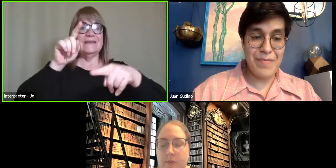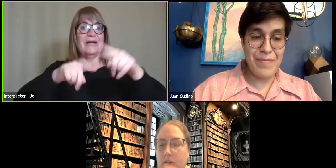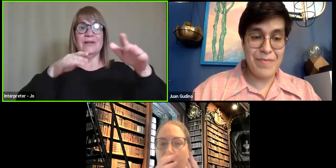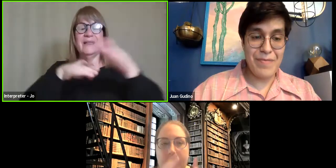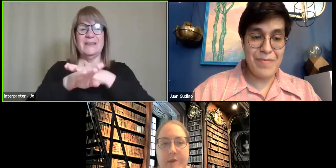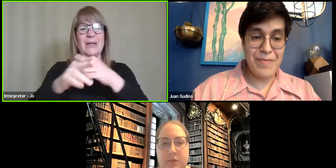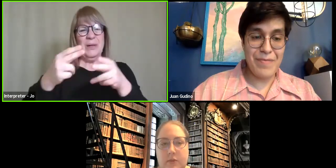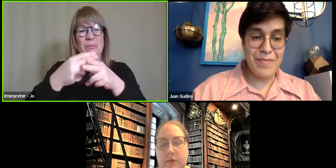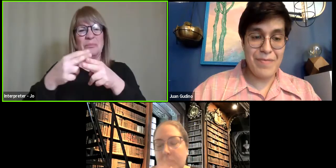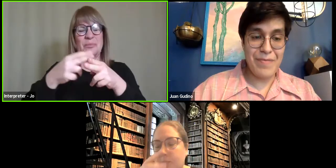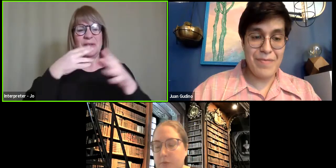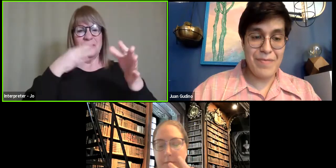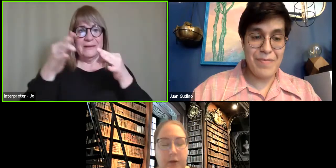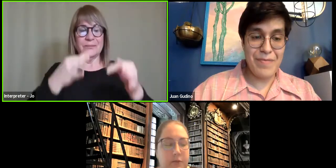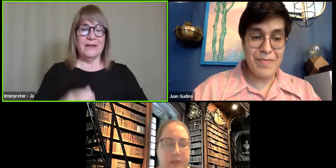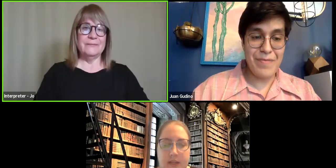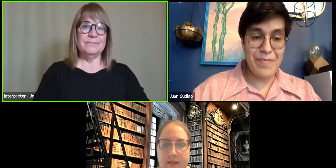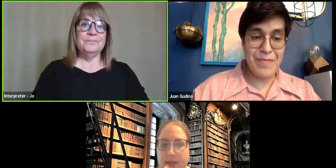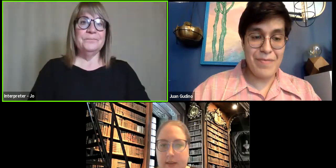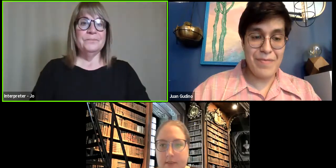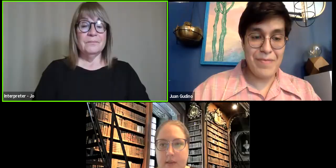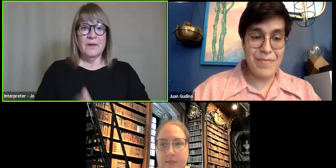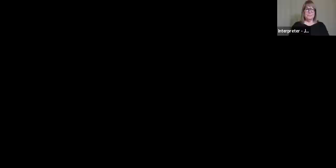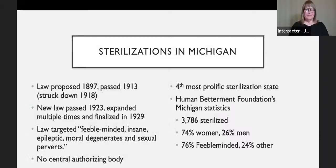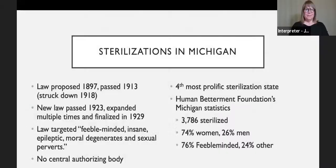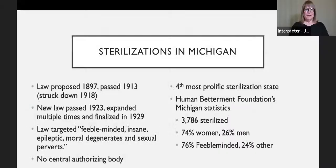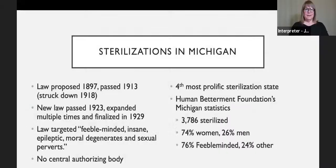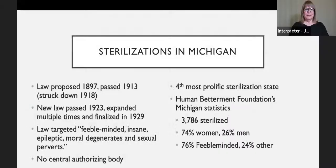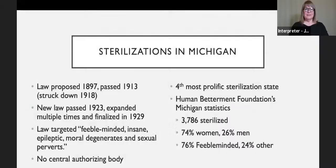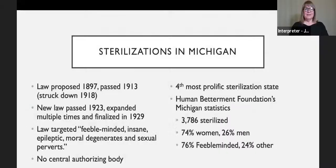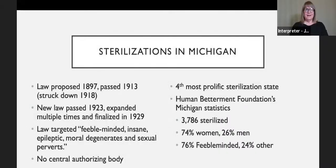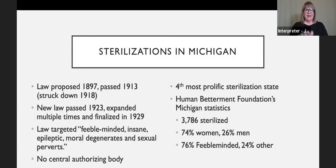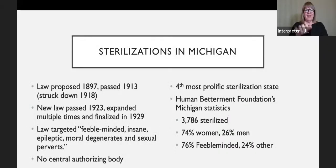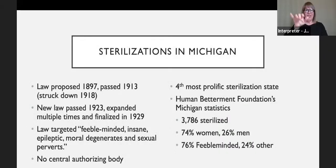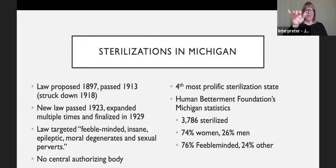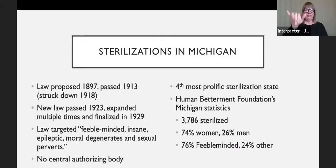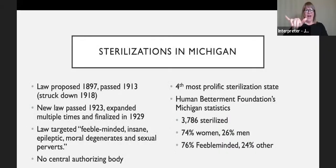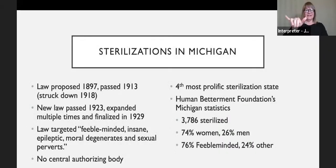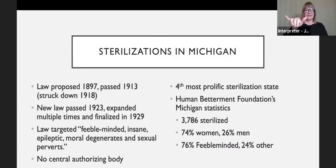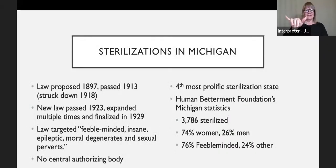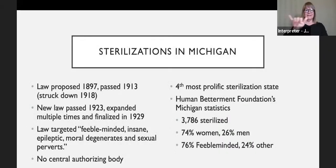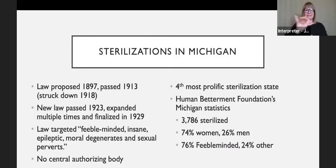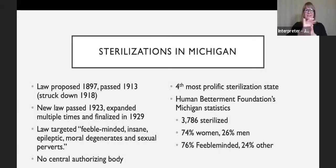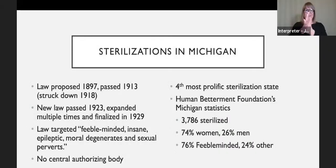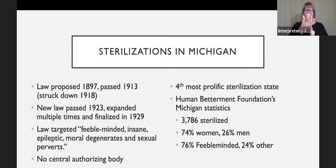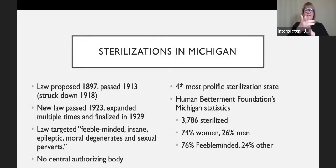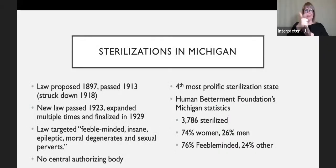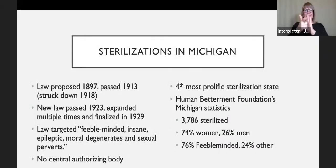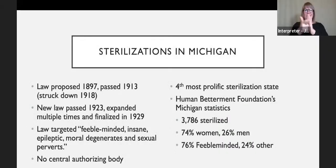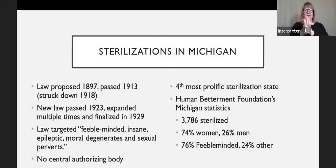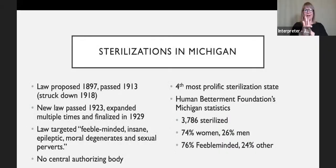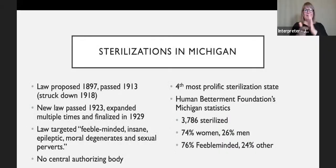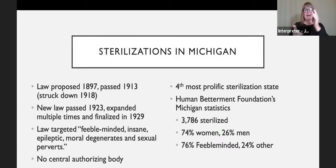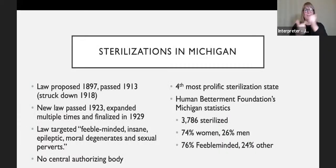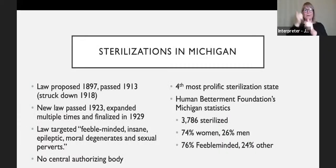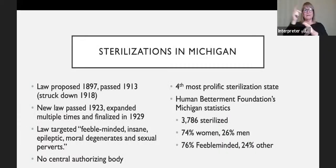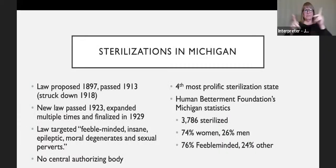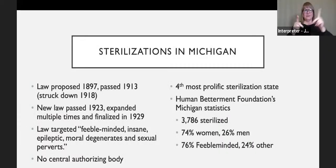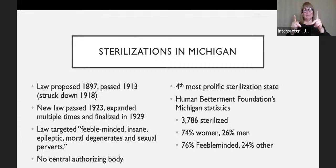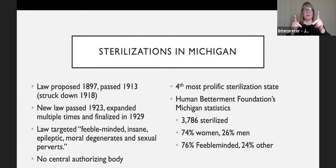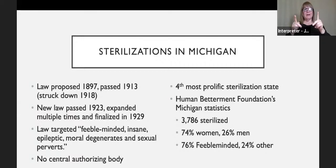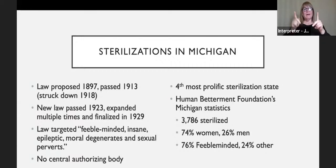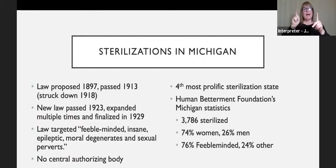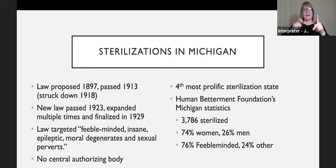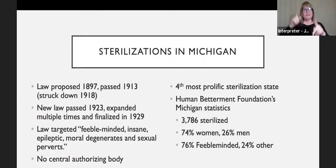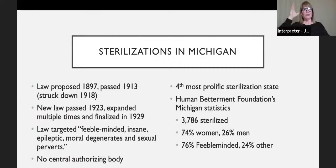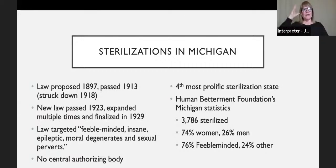there was a law that was or that was proposed in 1896 the one that ended up being the one that um most people were sterilized under the